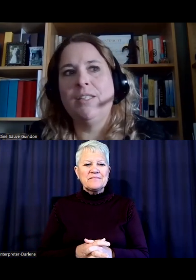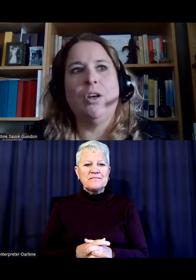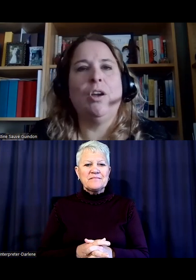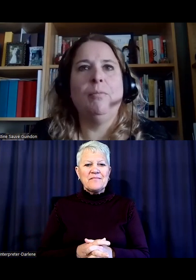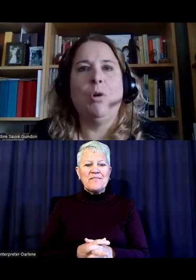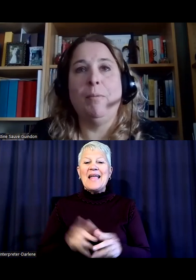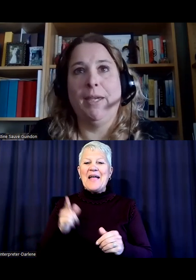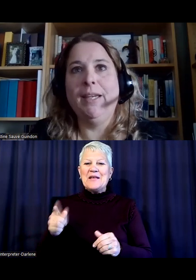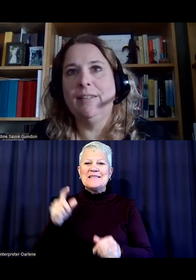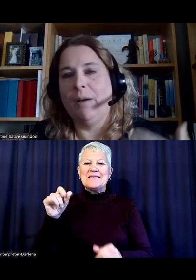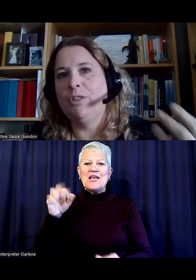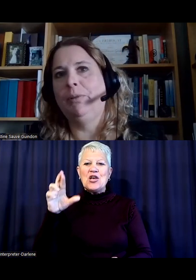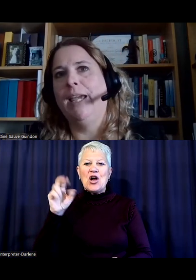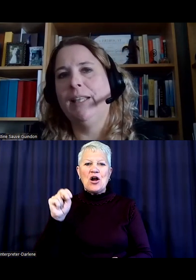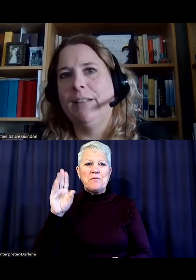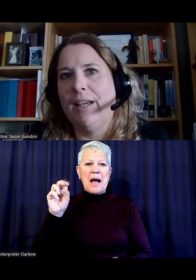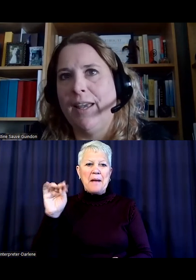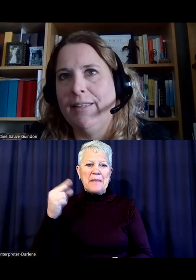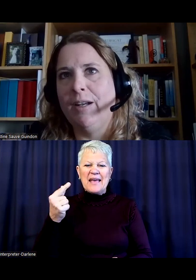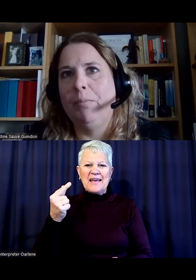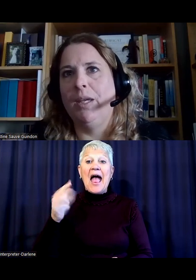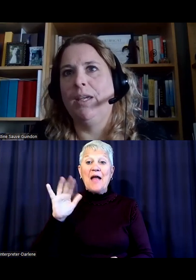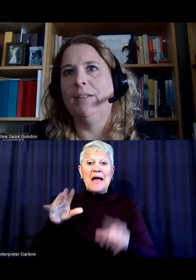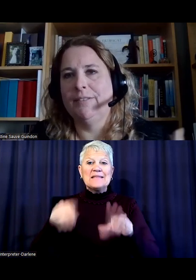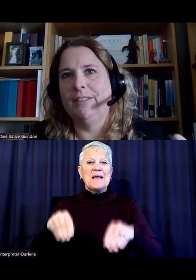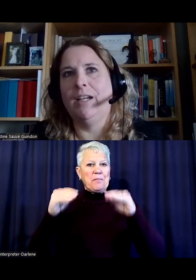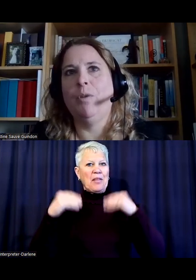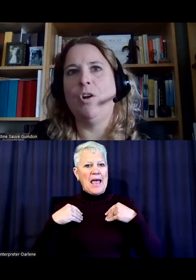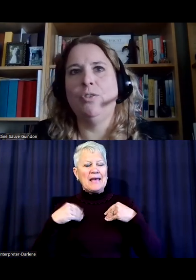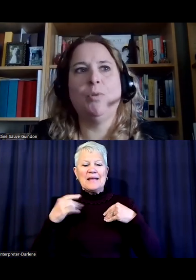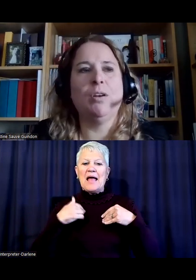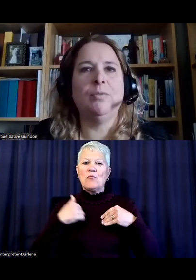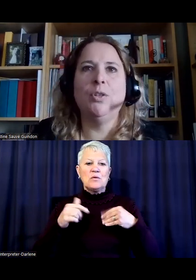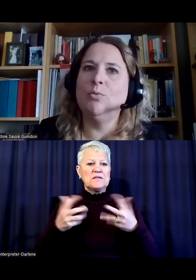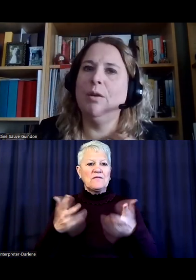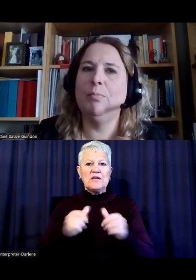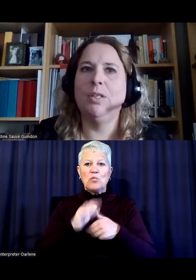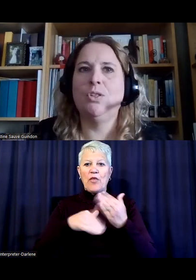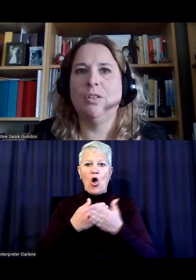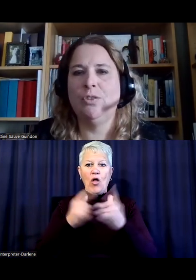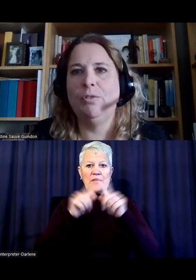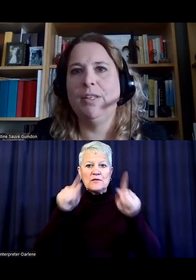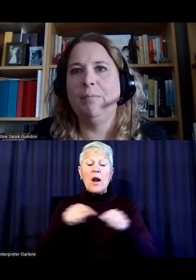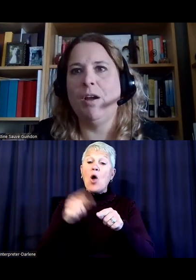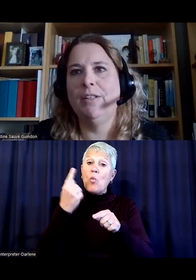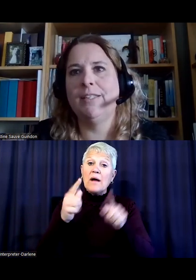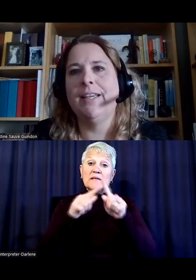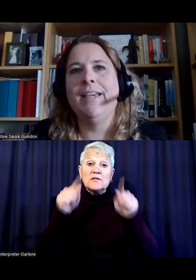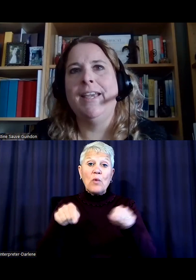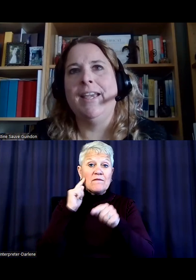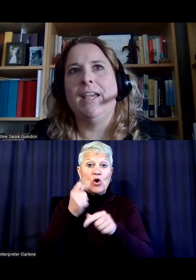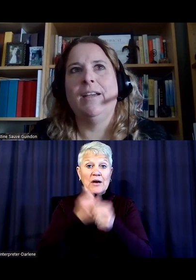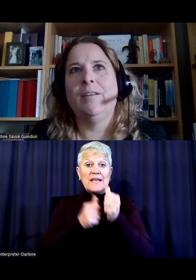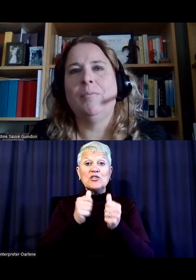But this is our yarn bombing. That was a blanket that ended up being done with all the squares, one square per each student in the province.